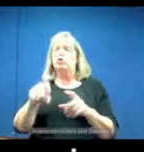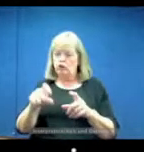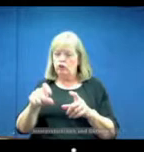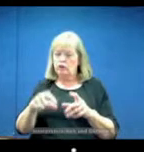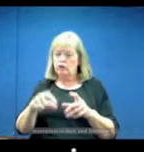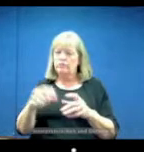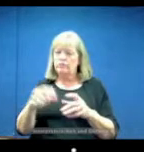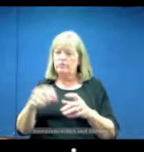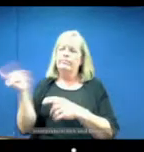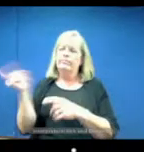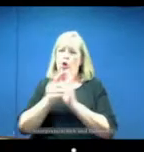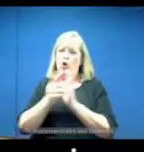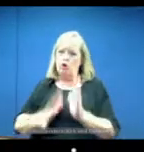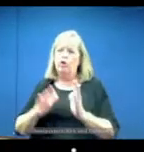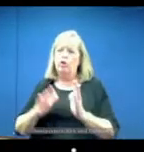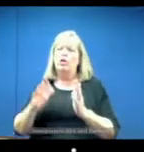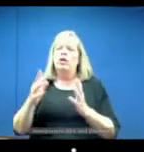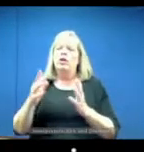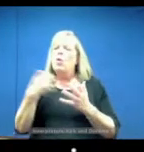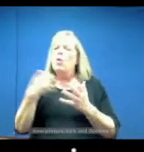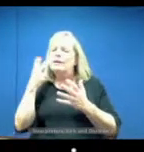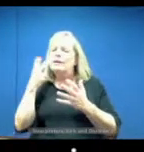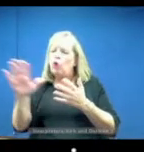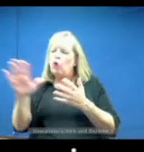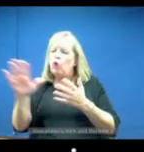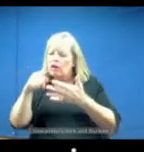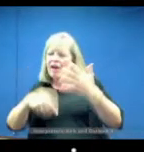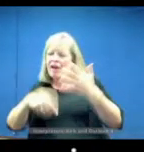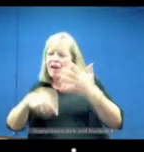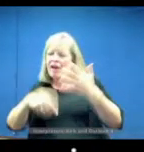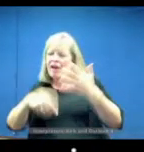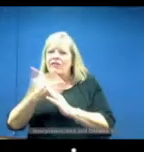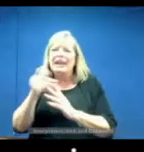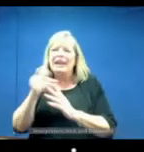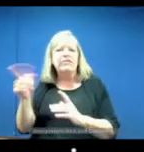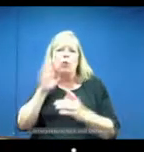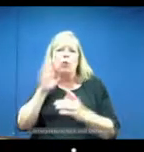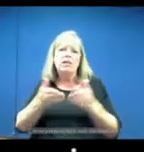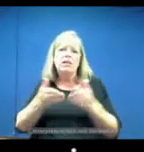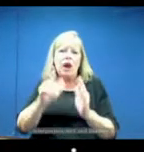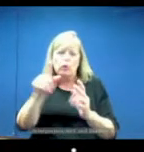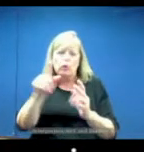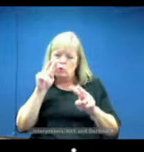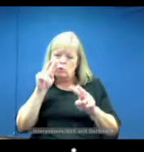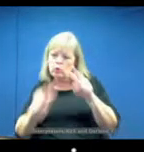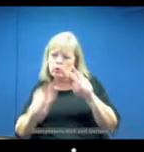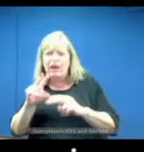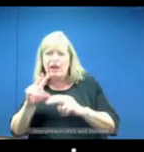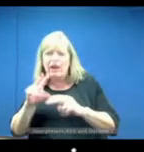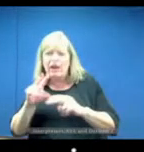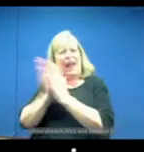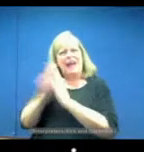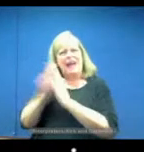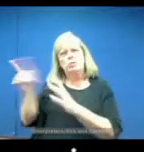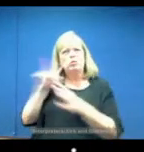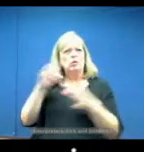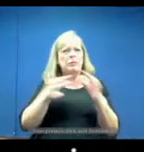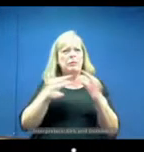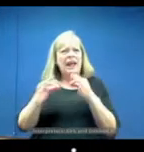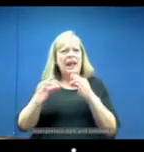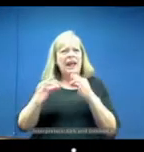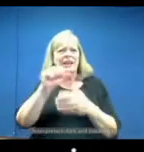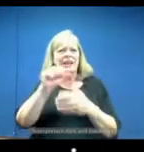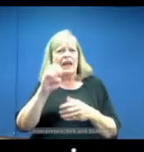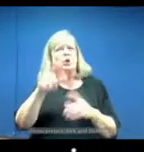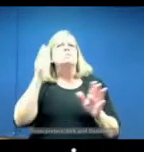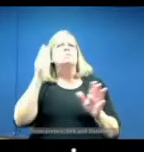ask the lawyer to see their case file, if they'll allow you this quick review, and to explain the case. So